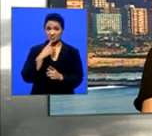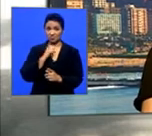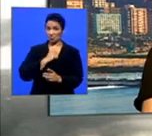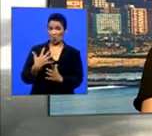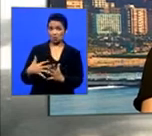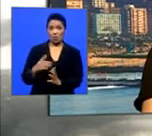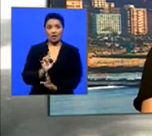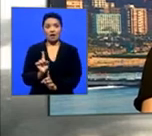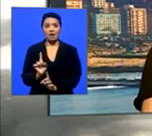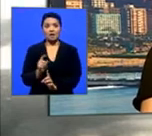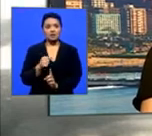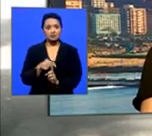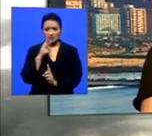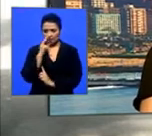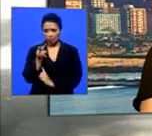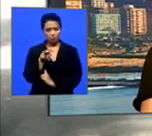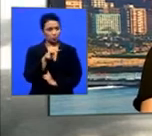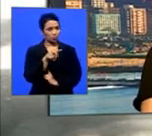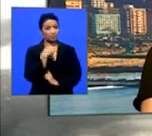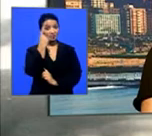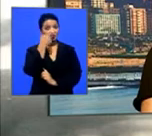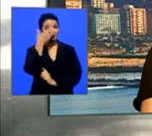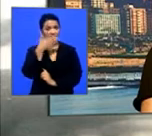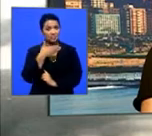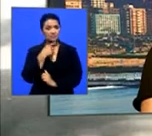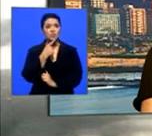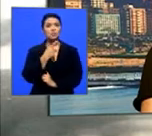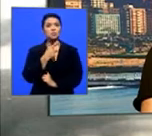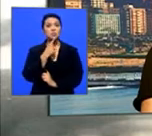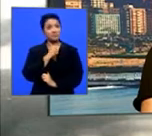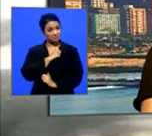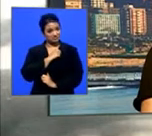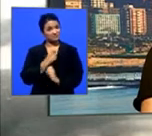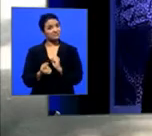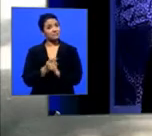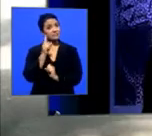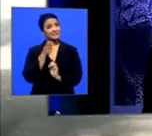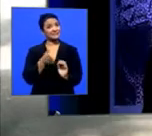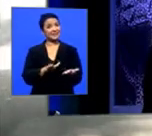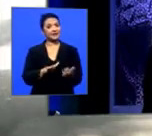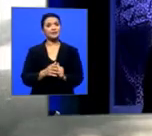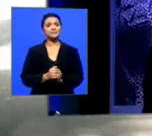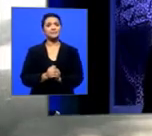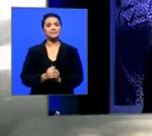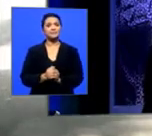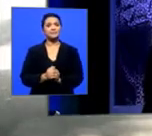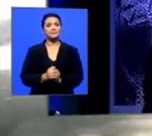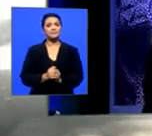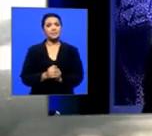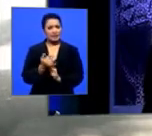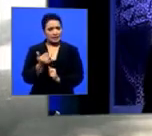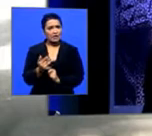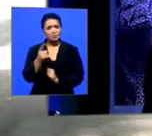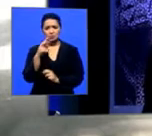real. And then as I looked at the faces in the room, I realized it was true. How are you feeling now after seeing